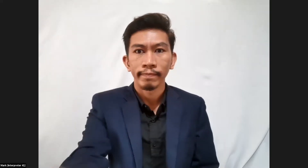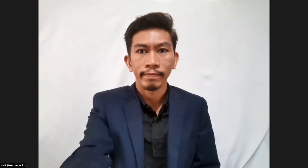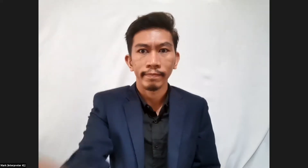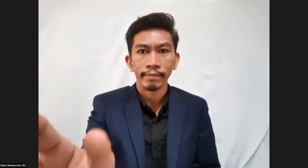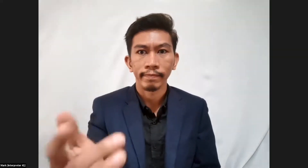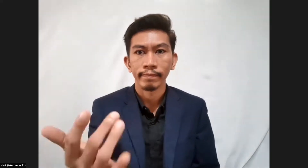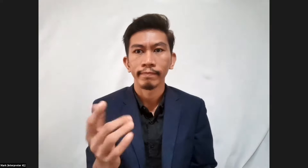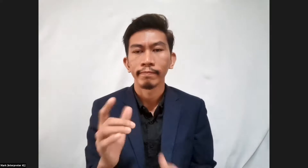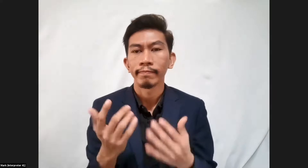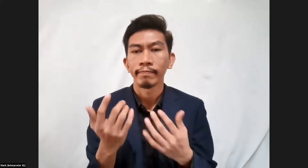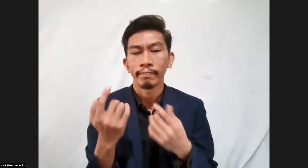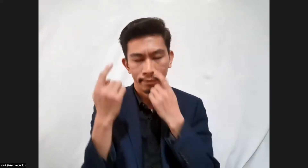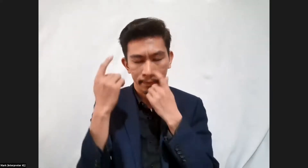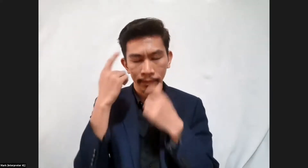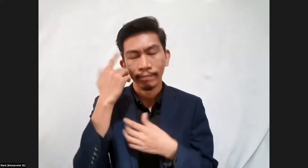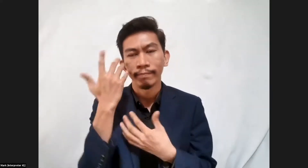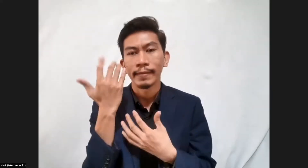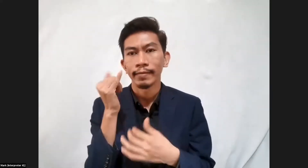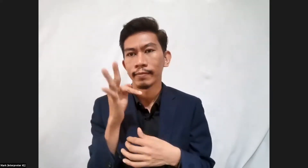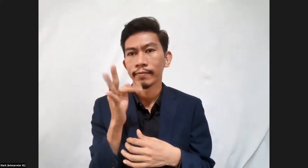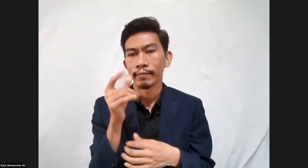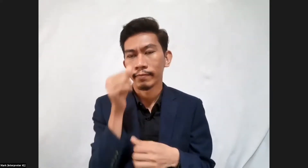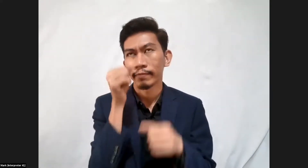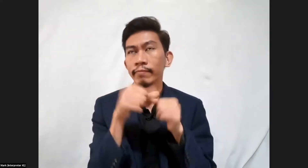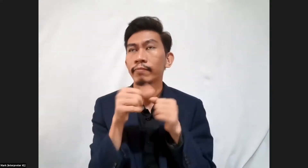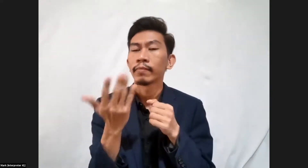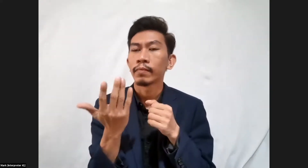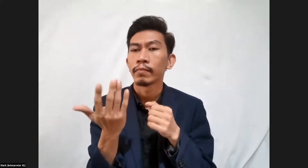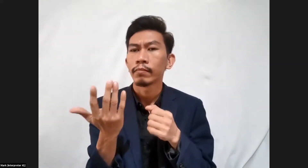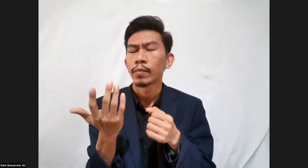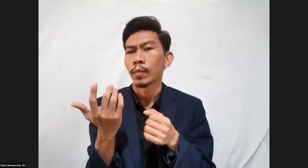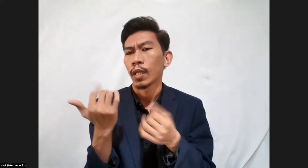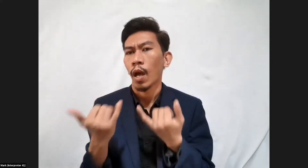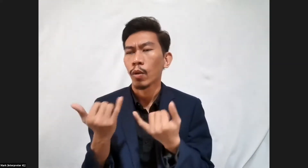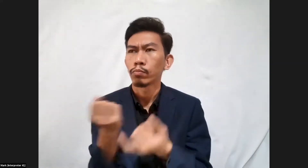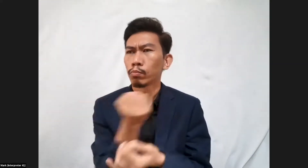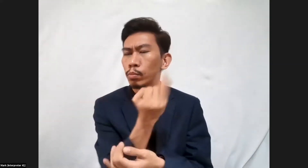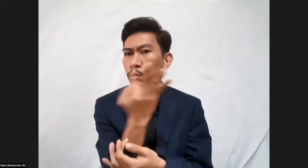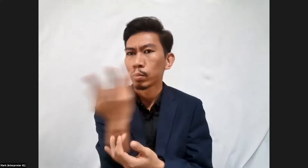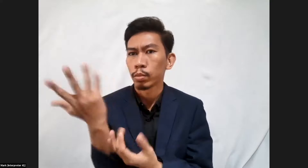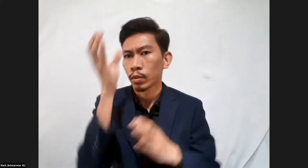remember, the rate of cancer incidence and